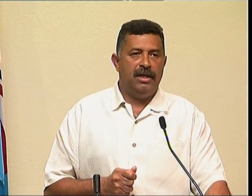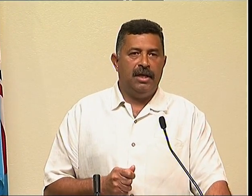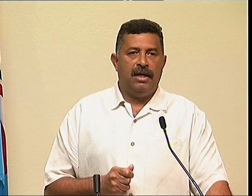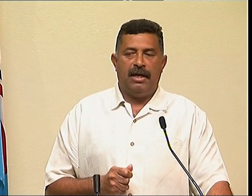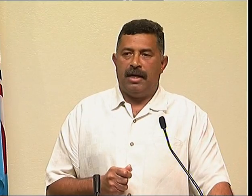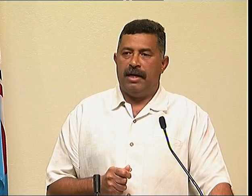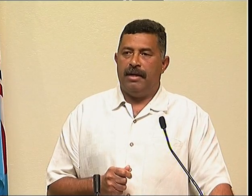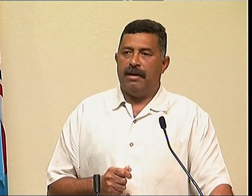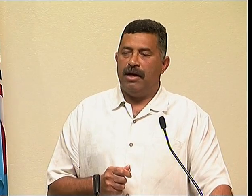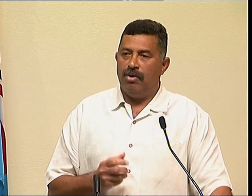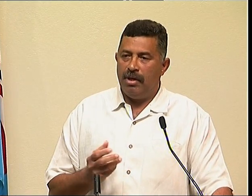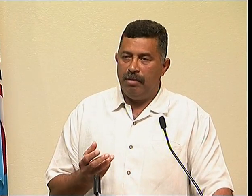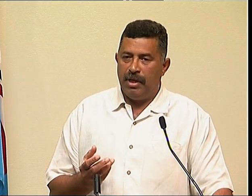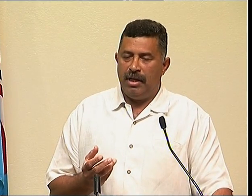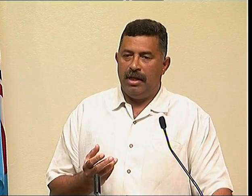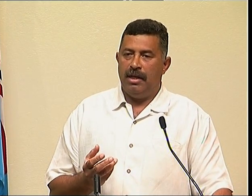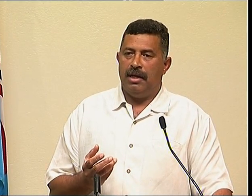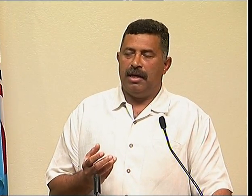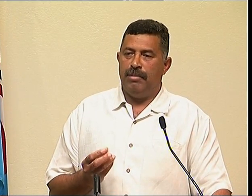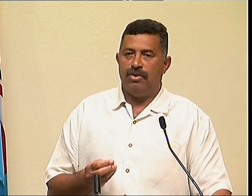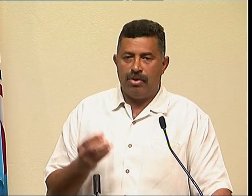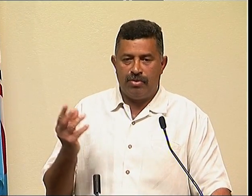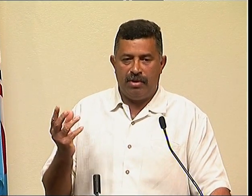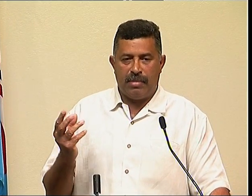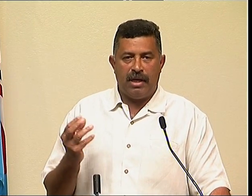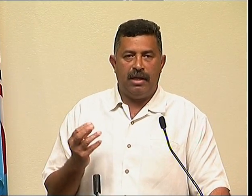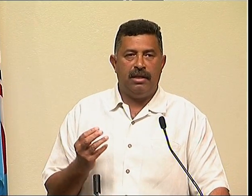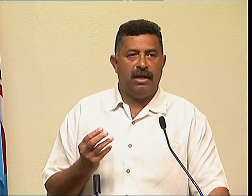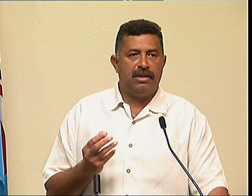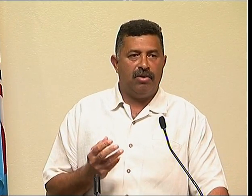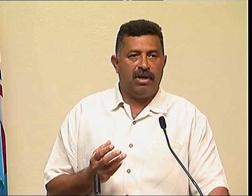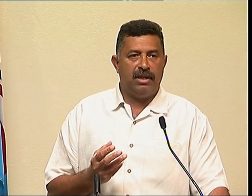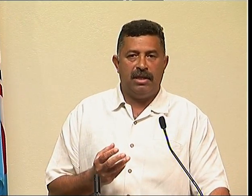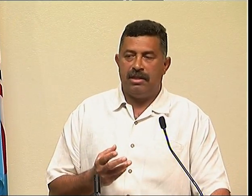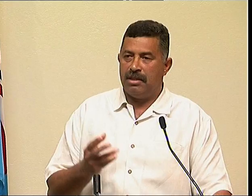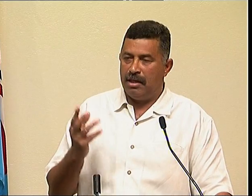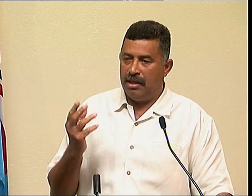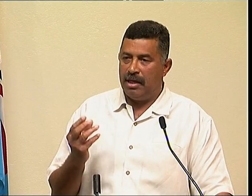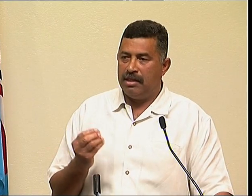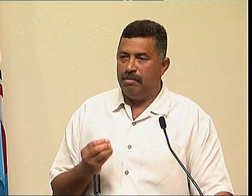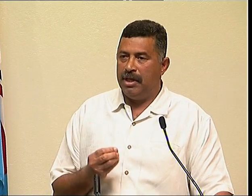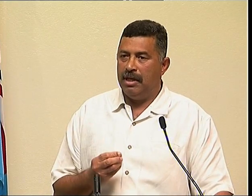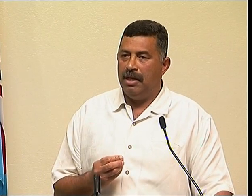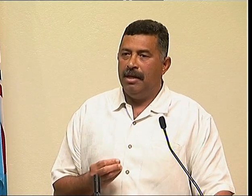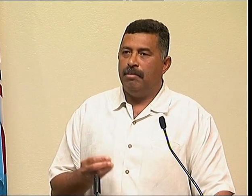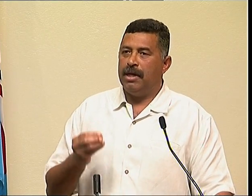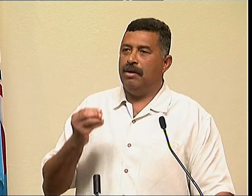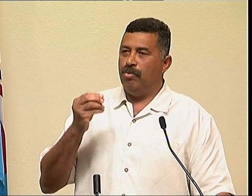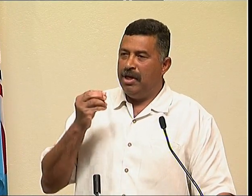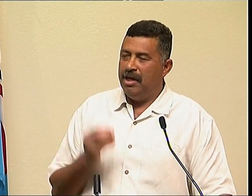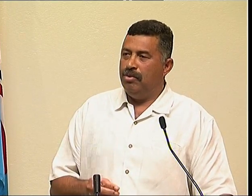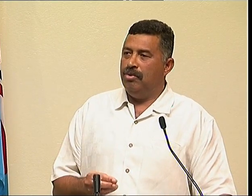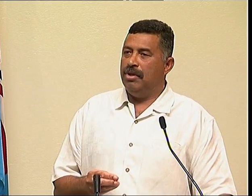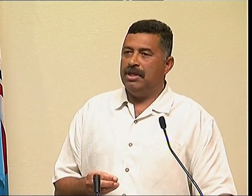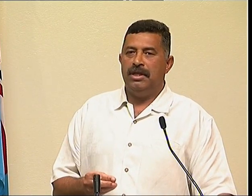Fiji. I know it will be misconstrued by international organizations and international media, but